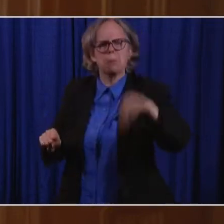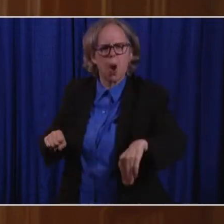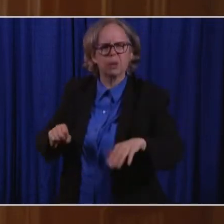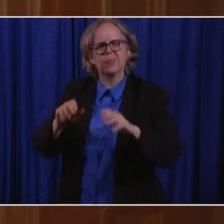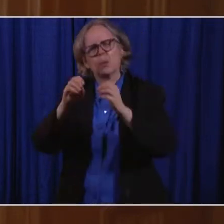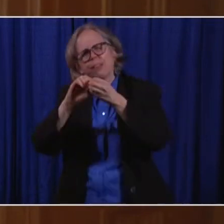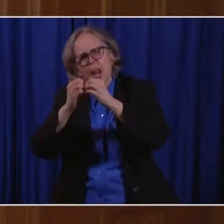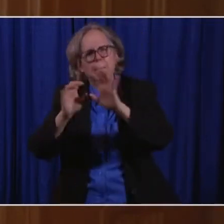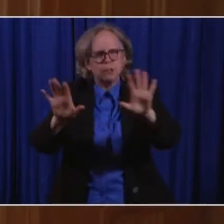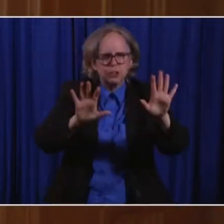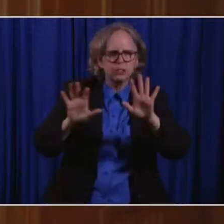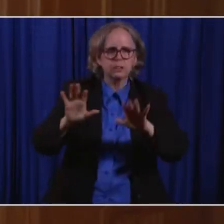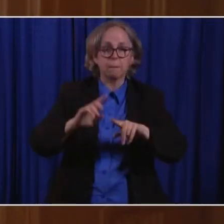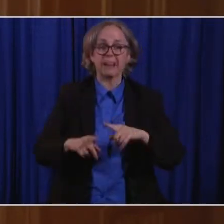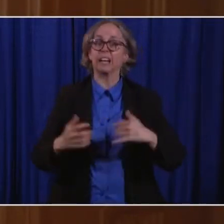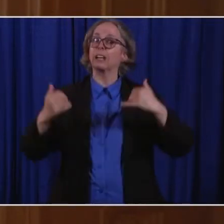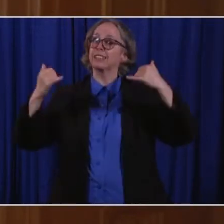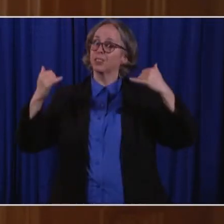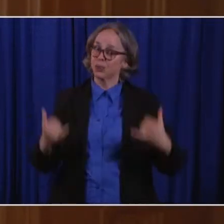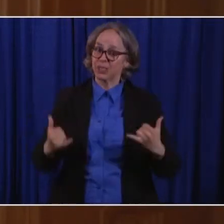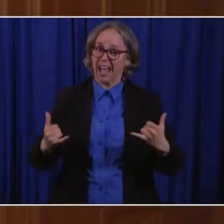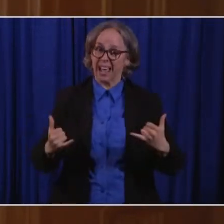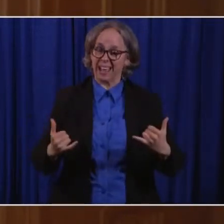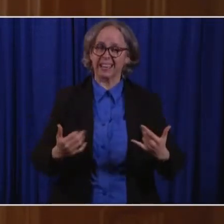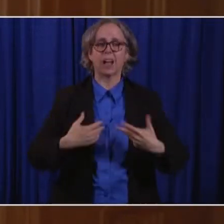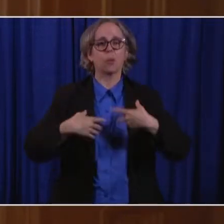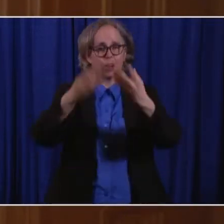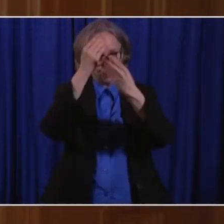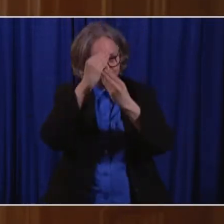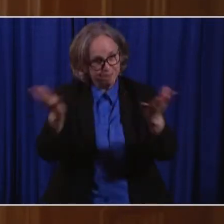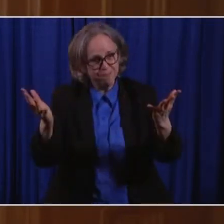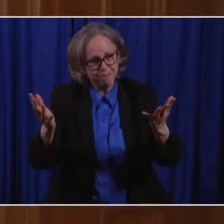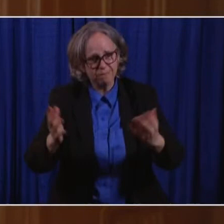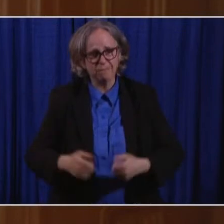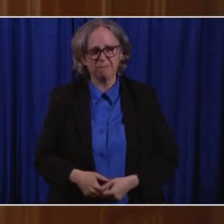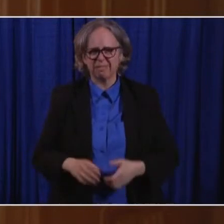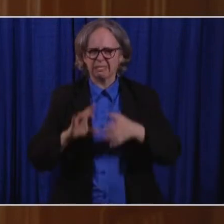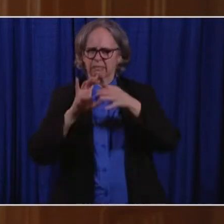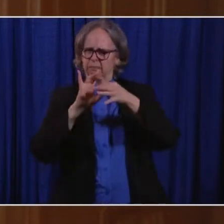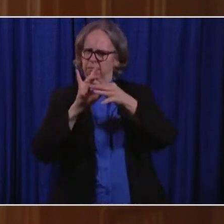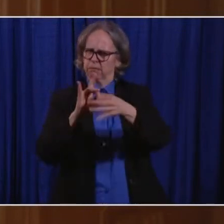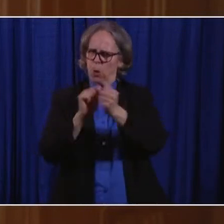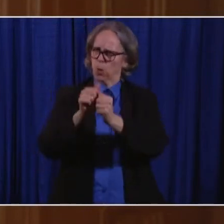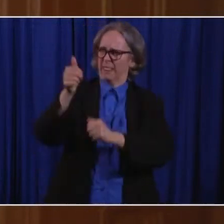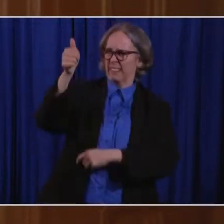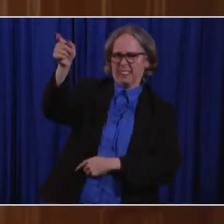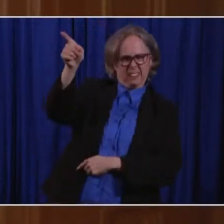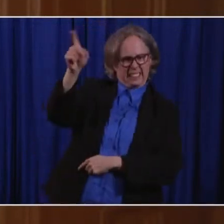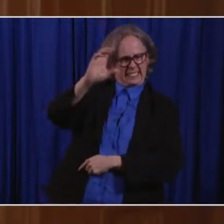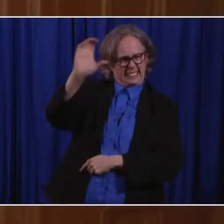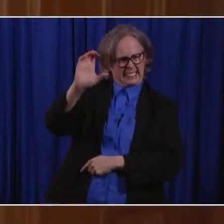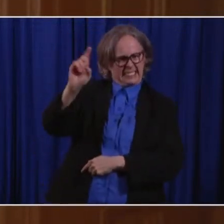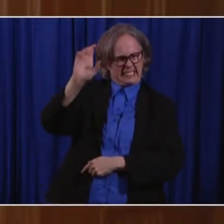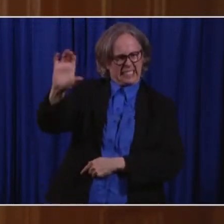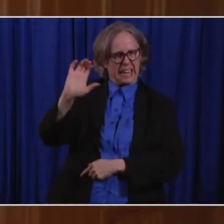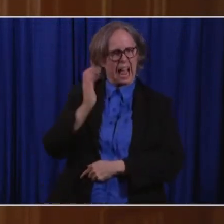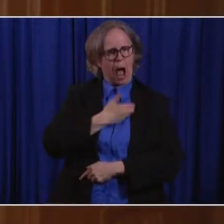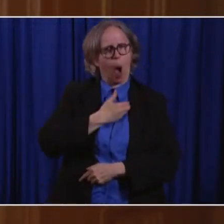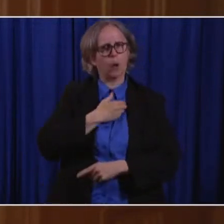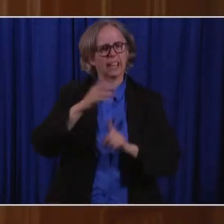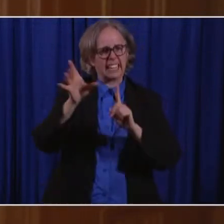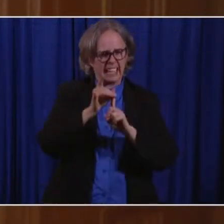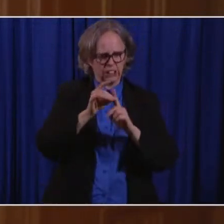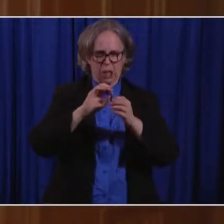stand today. According to the CDC, Ohio's cases per 100,000, as averaged over the past